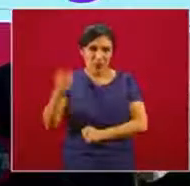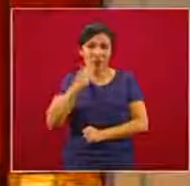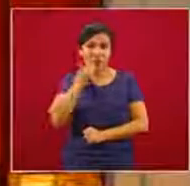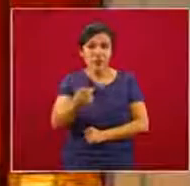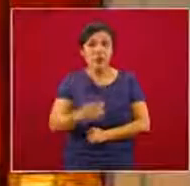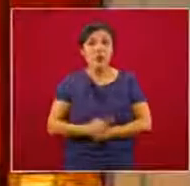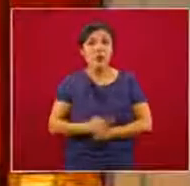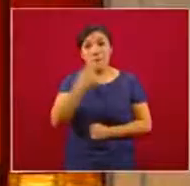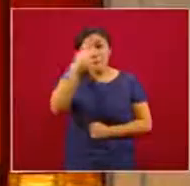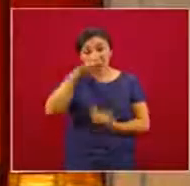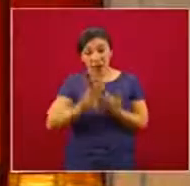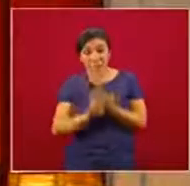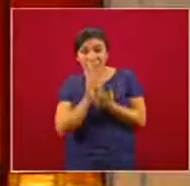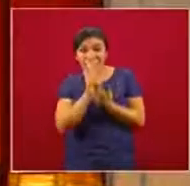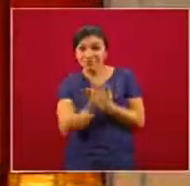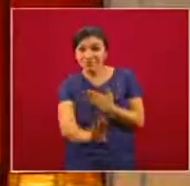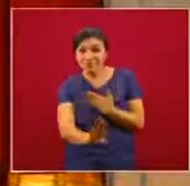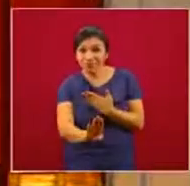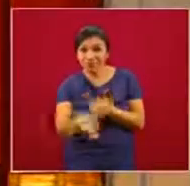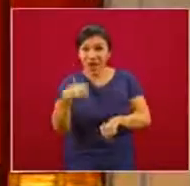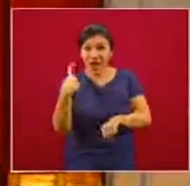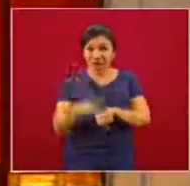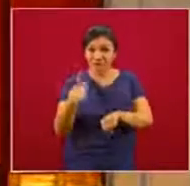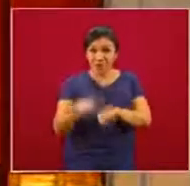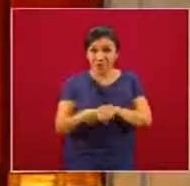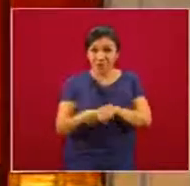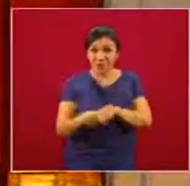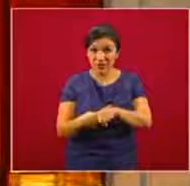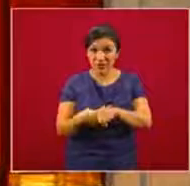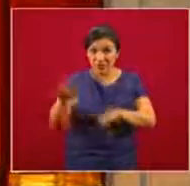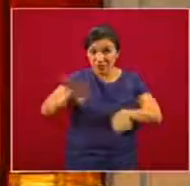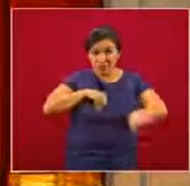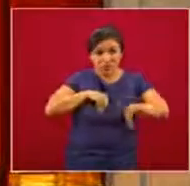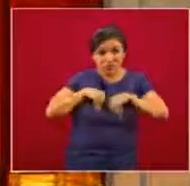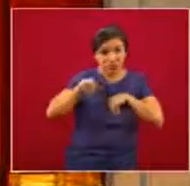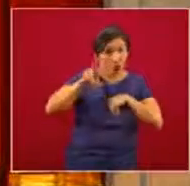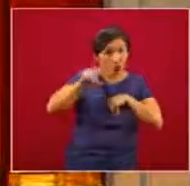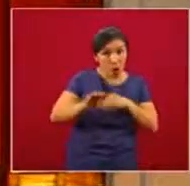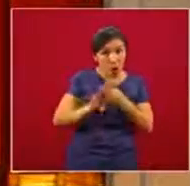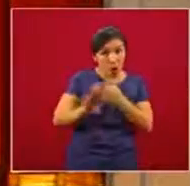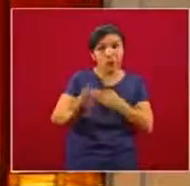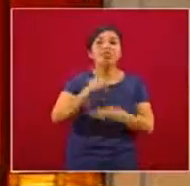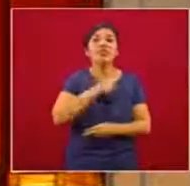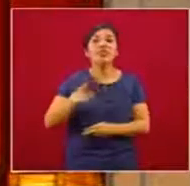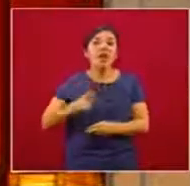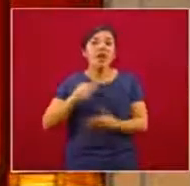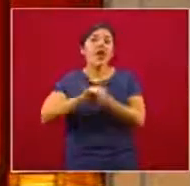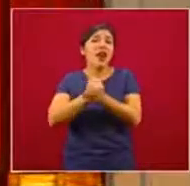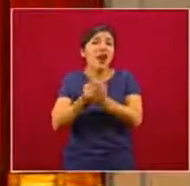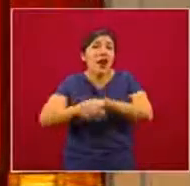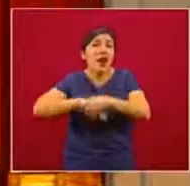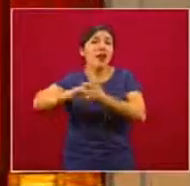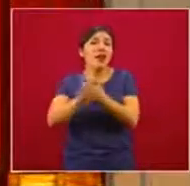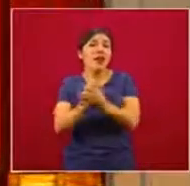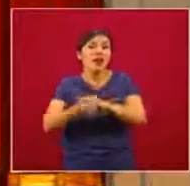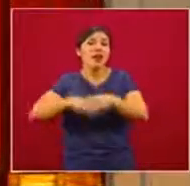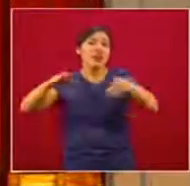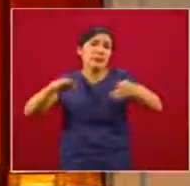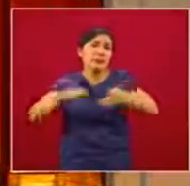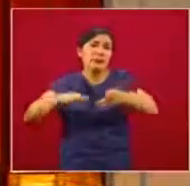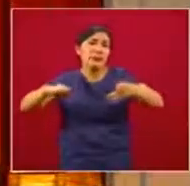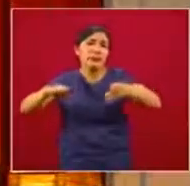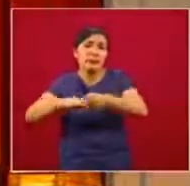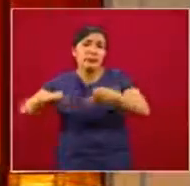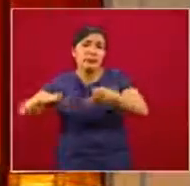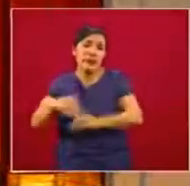our undersecretary has told us, in order to prevent infection would be to